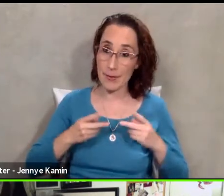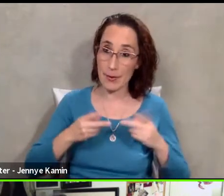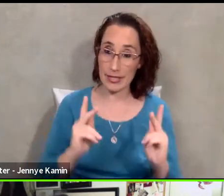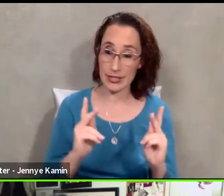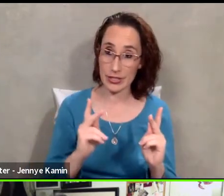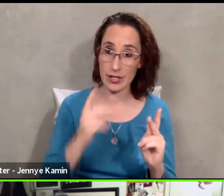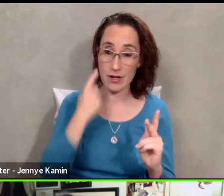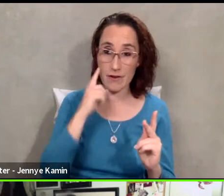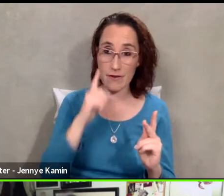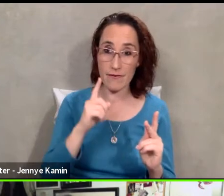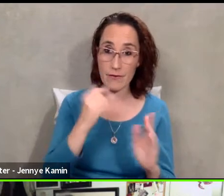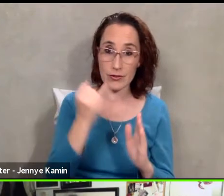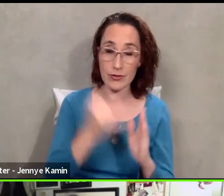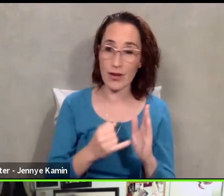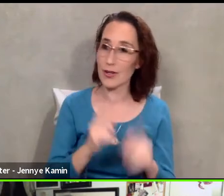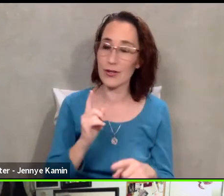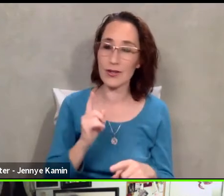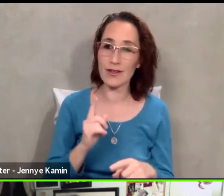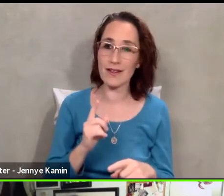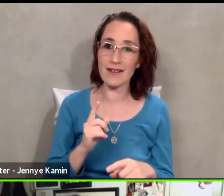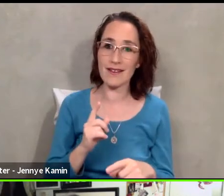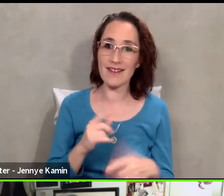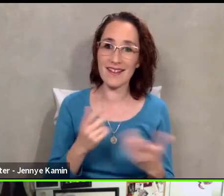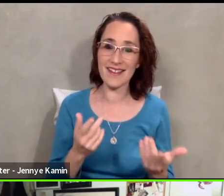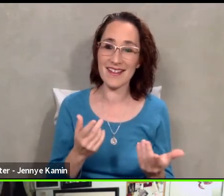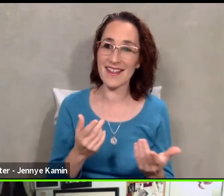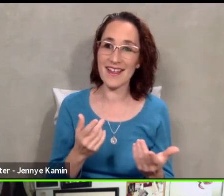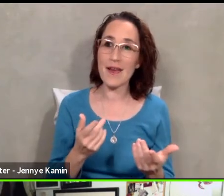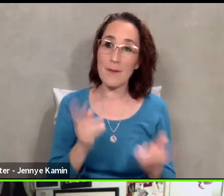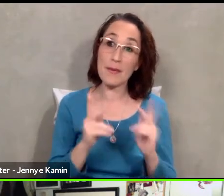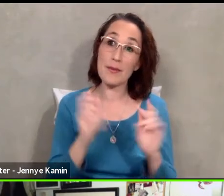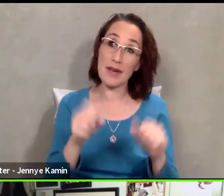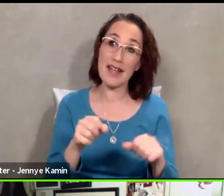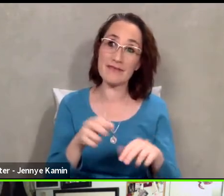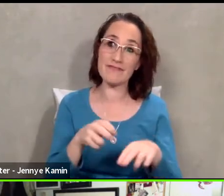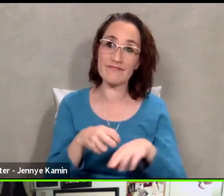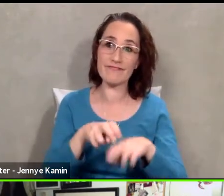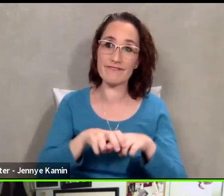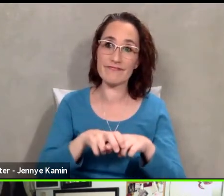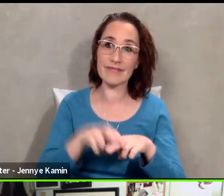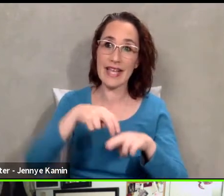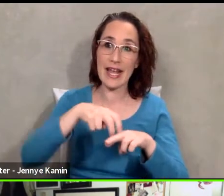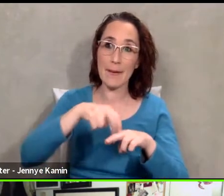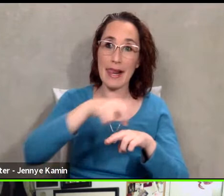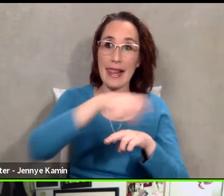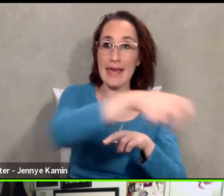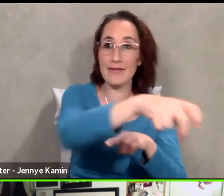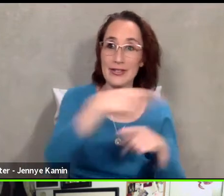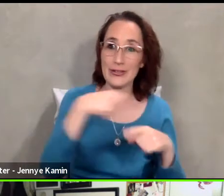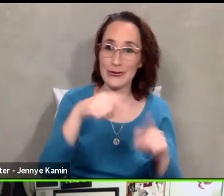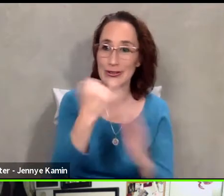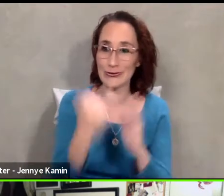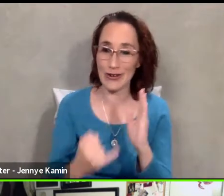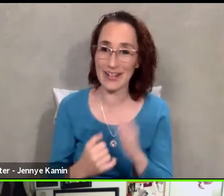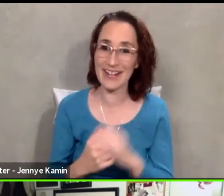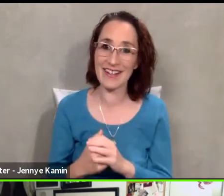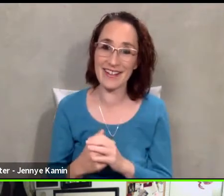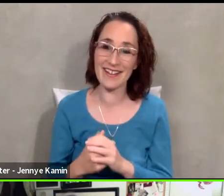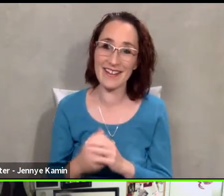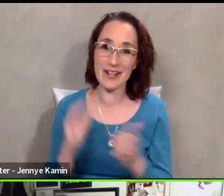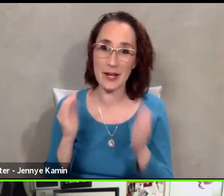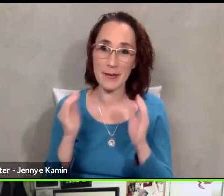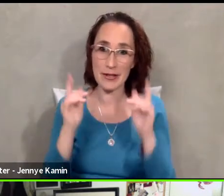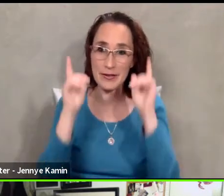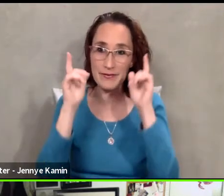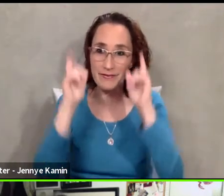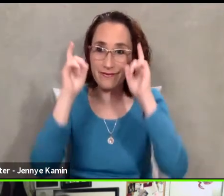up and leave, and then you don't have any more drawing of them. It's a very, very different thing than the dynamic